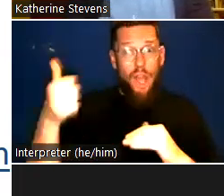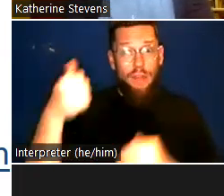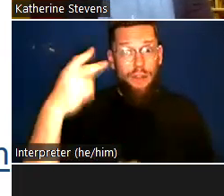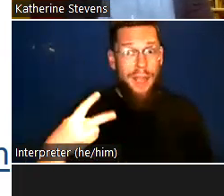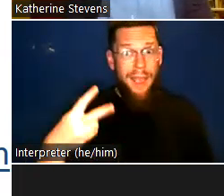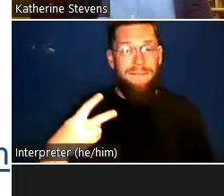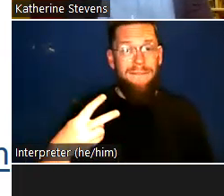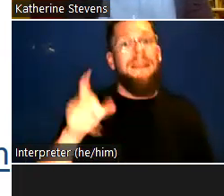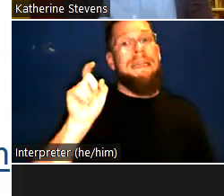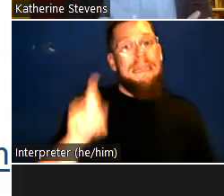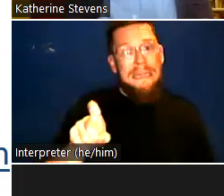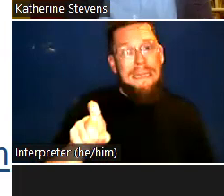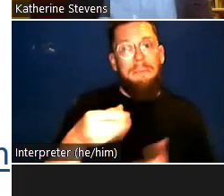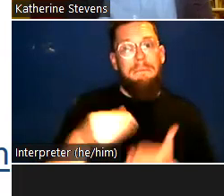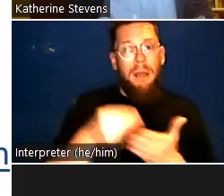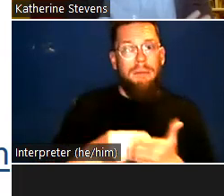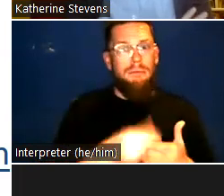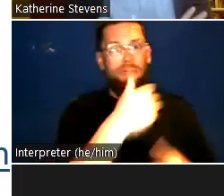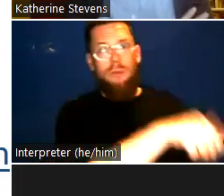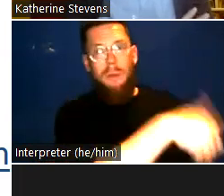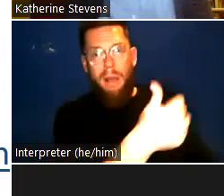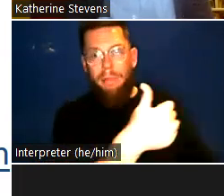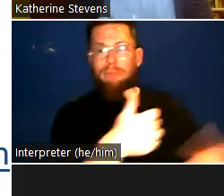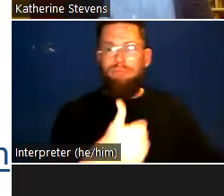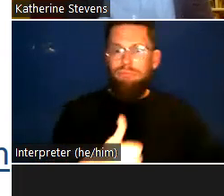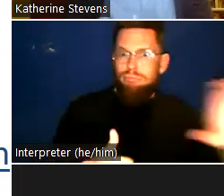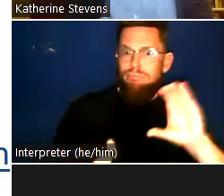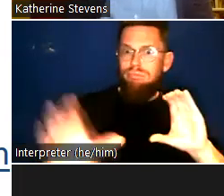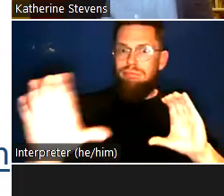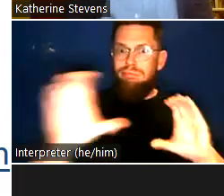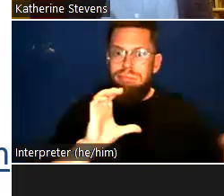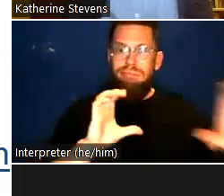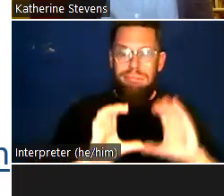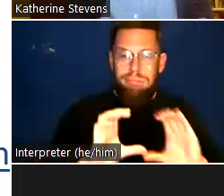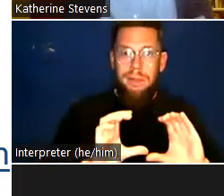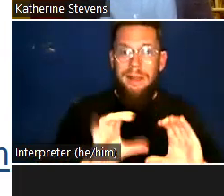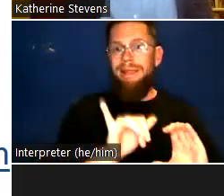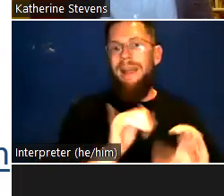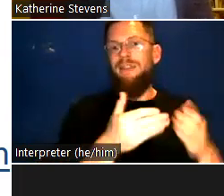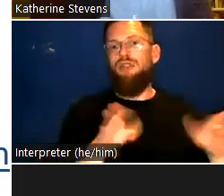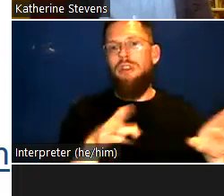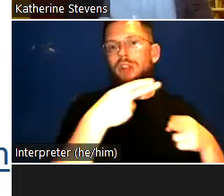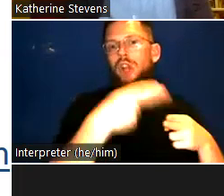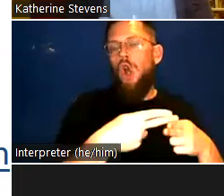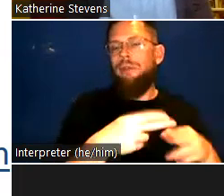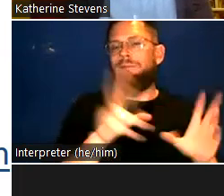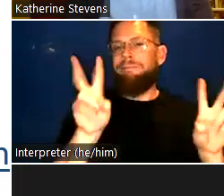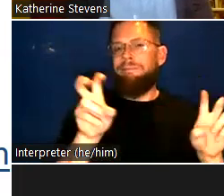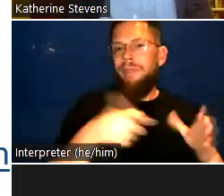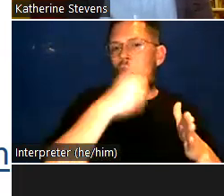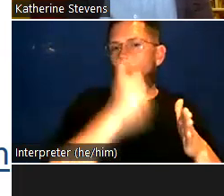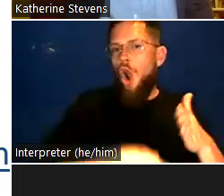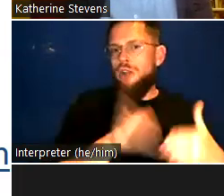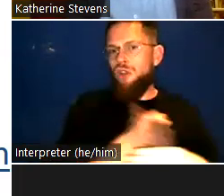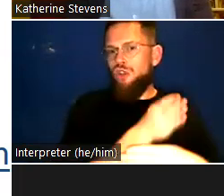sources. Those costs that are covered by other sources are generally called your cost share. And there